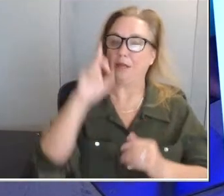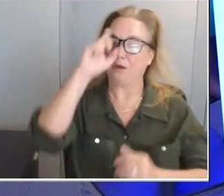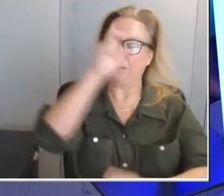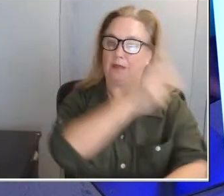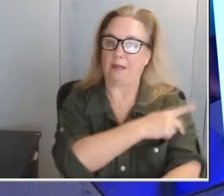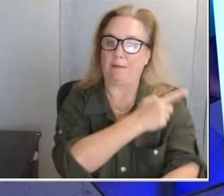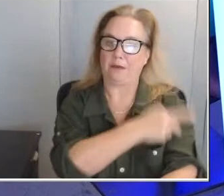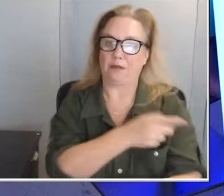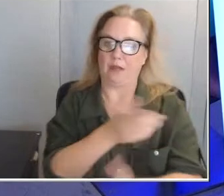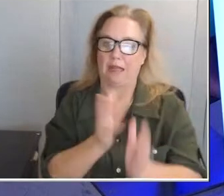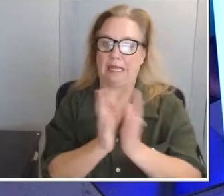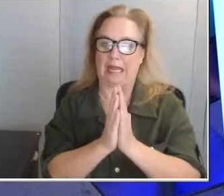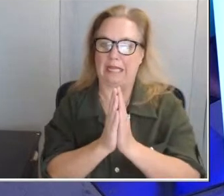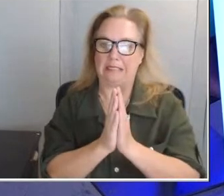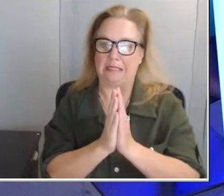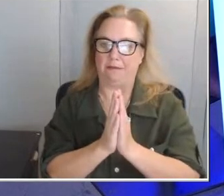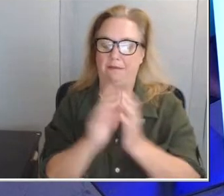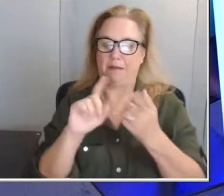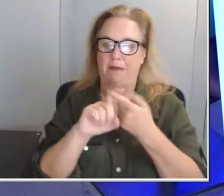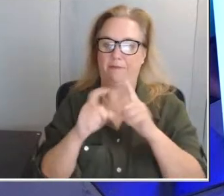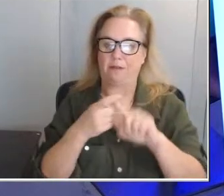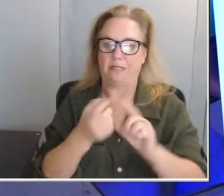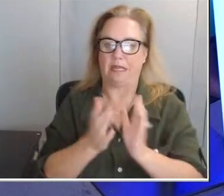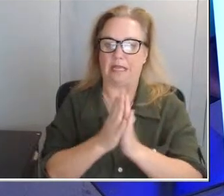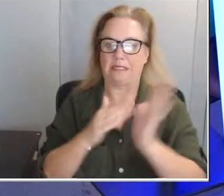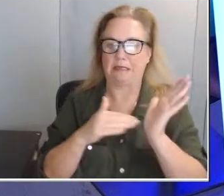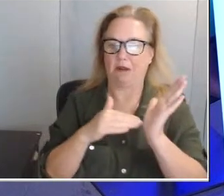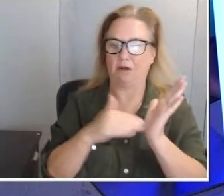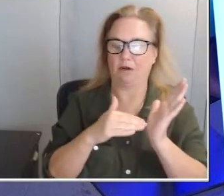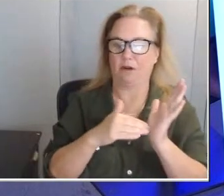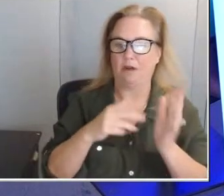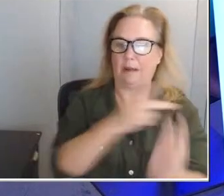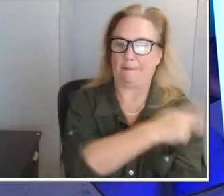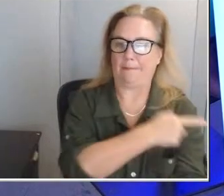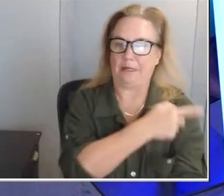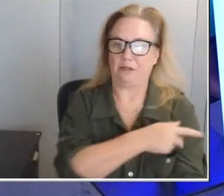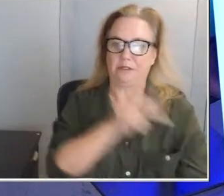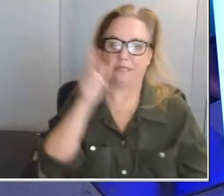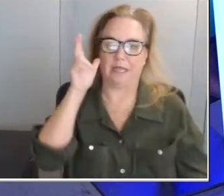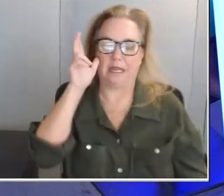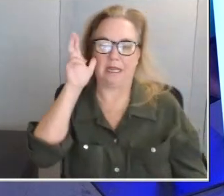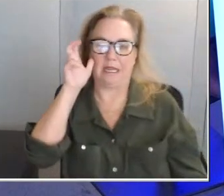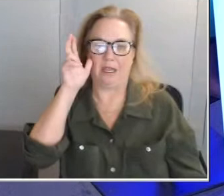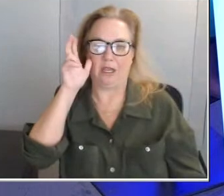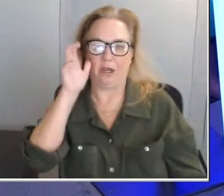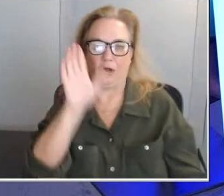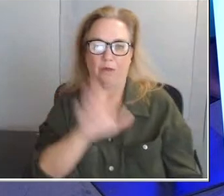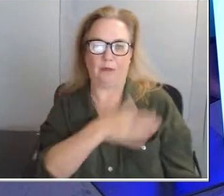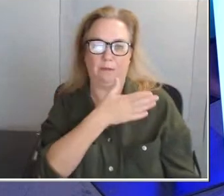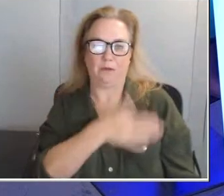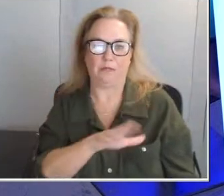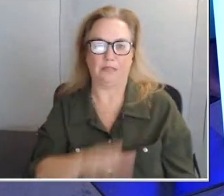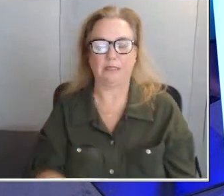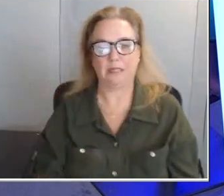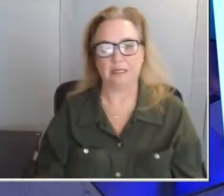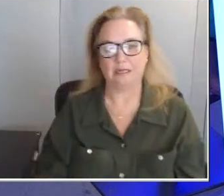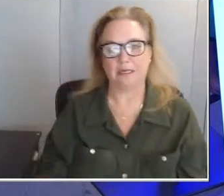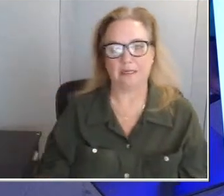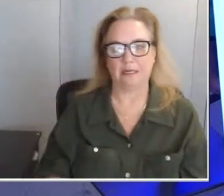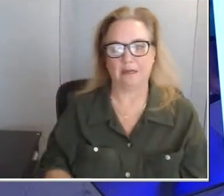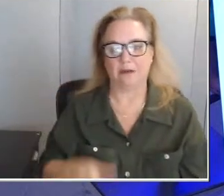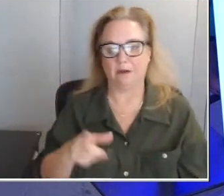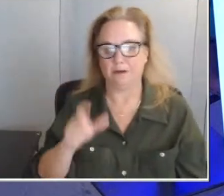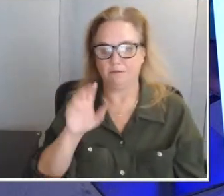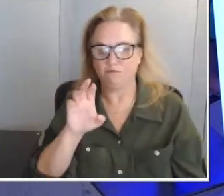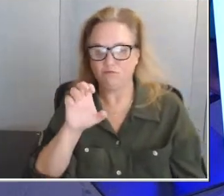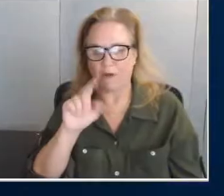get asked this by my friends, they want me to ask the doctors, do you think patients can hear subconsciously what music is playing? Like, will he come out